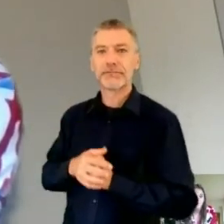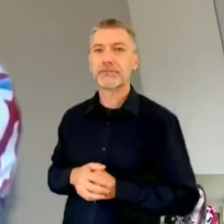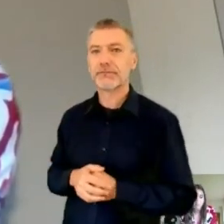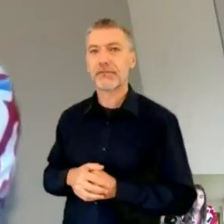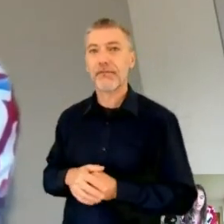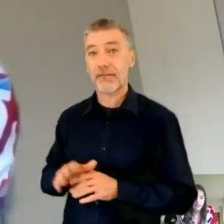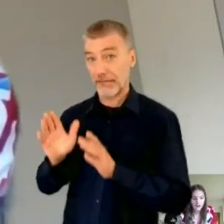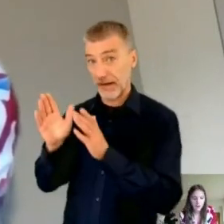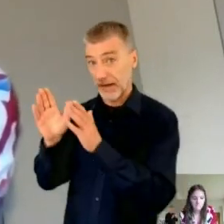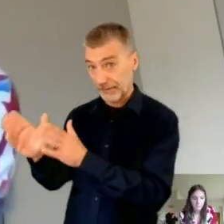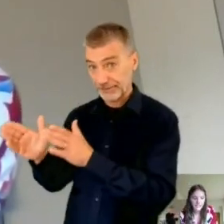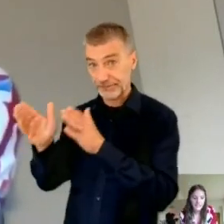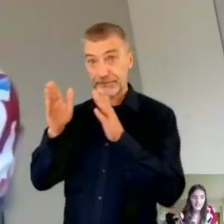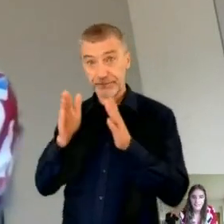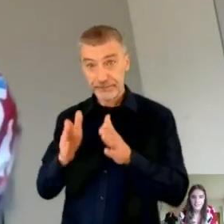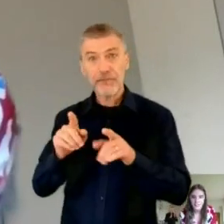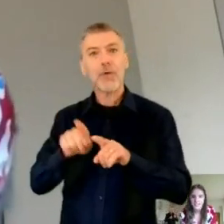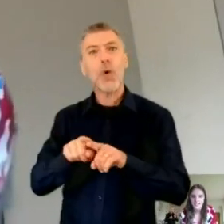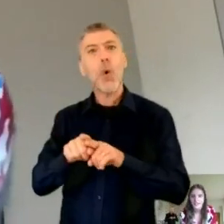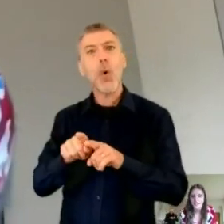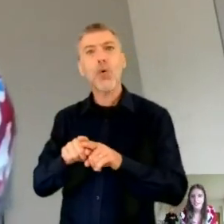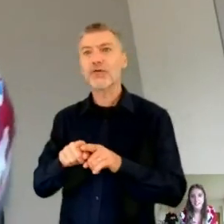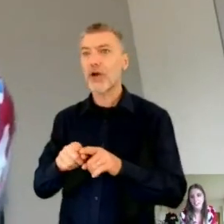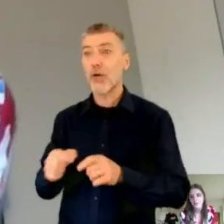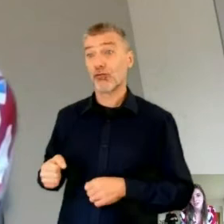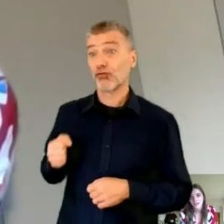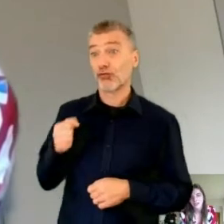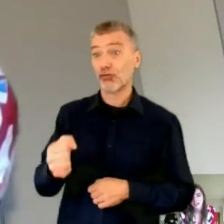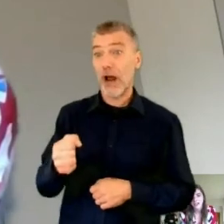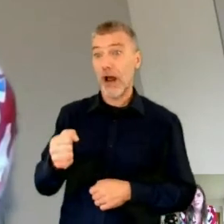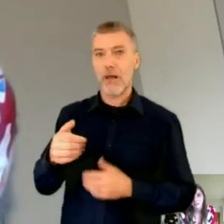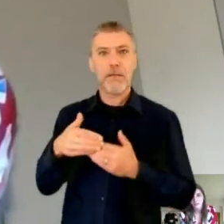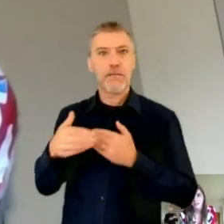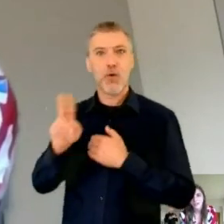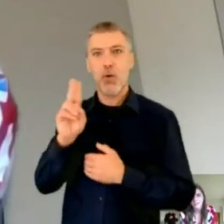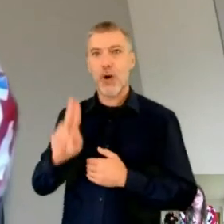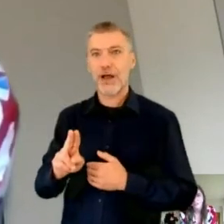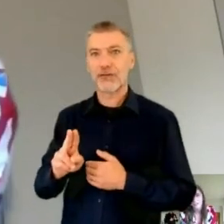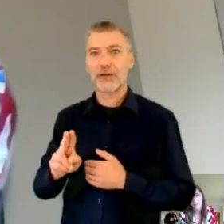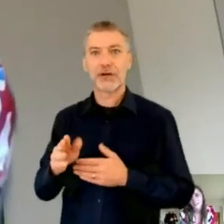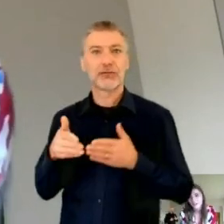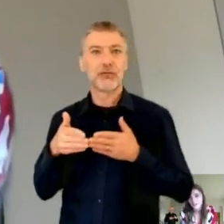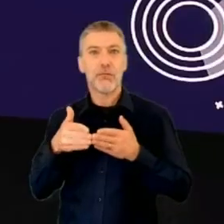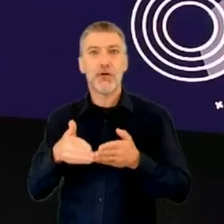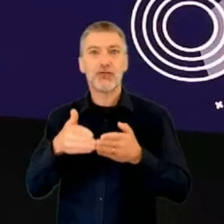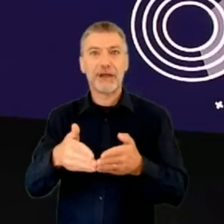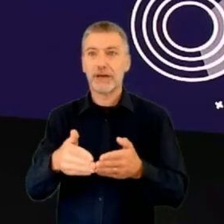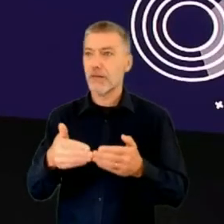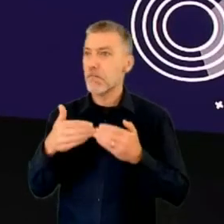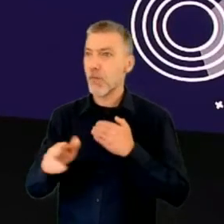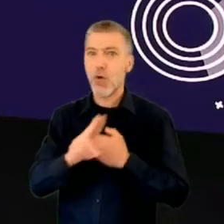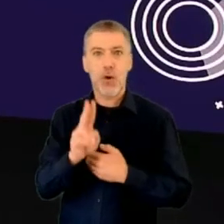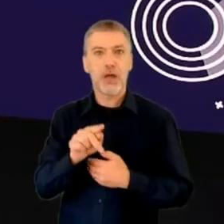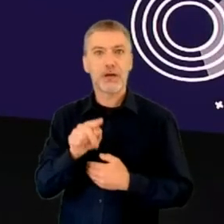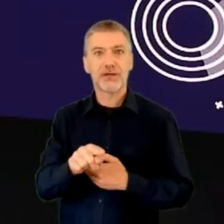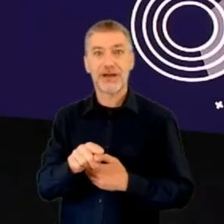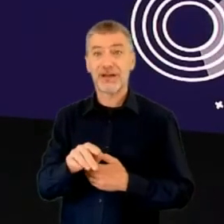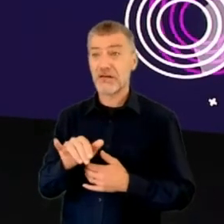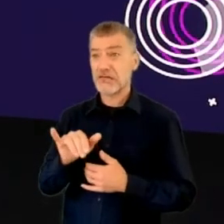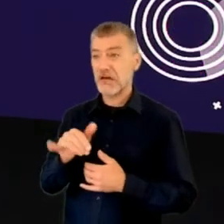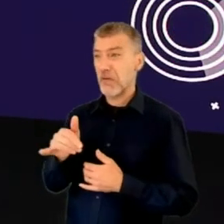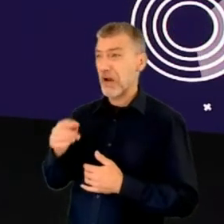rail and marine and things like that. So there's also other options for travel, like using rail maybe instead of